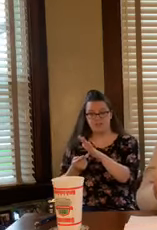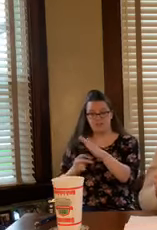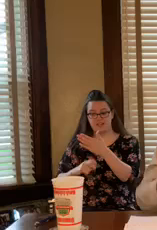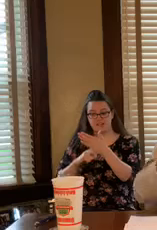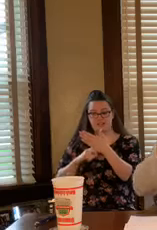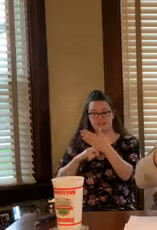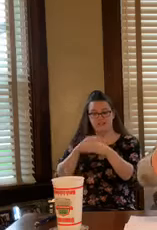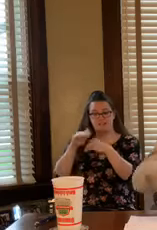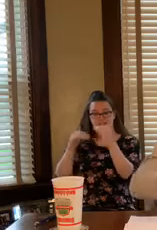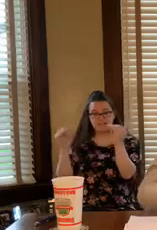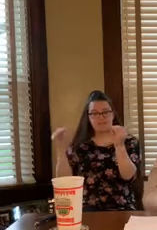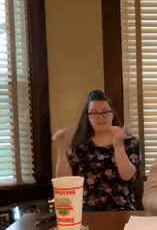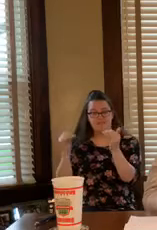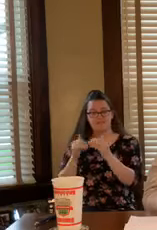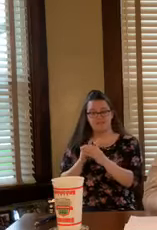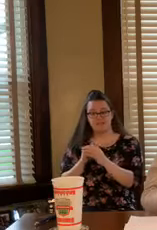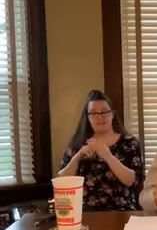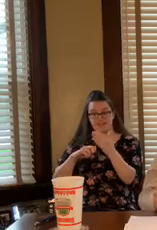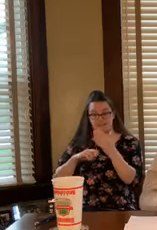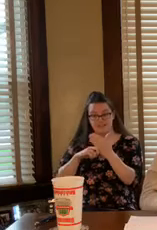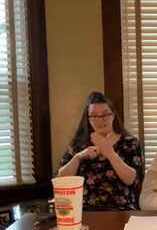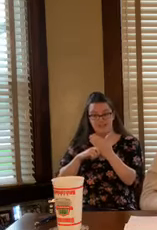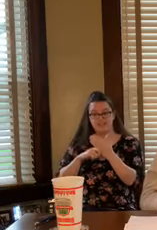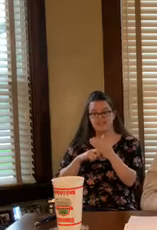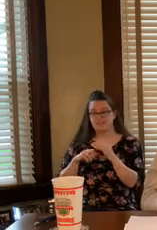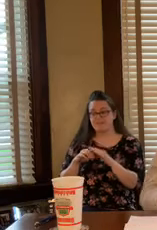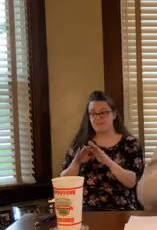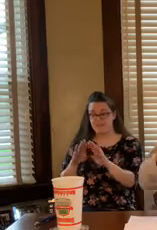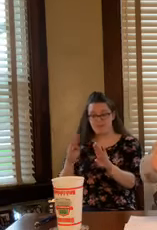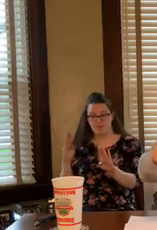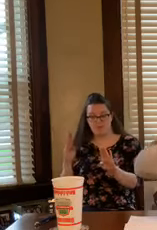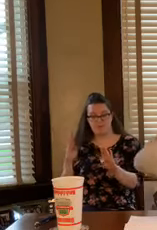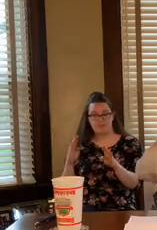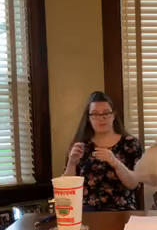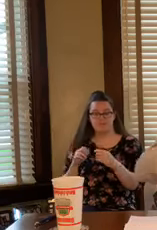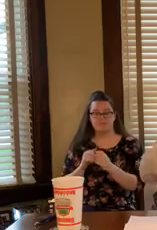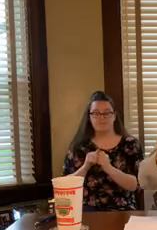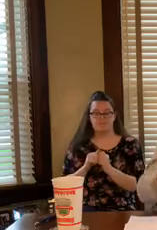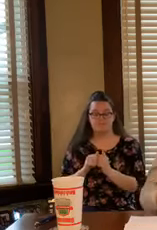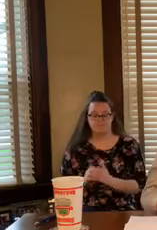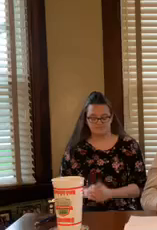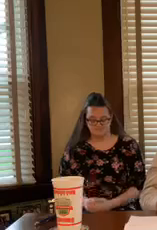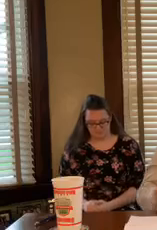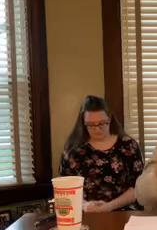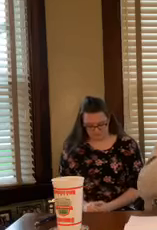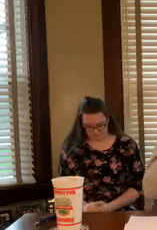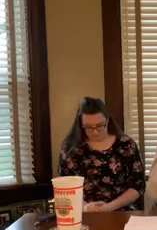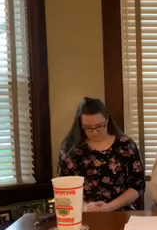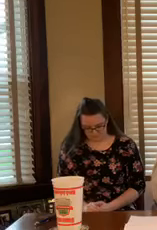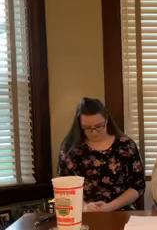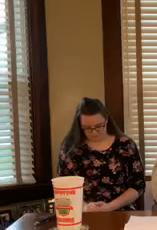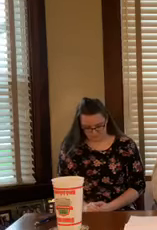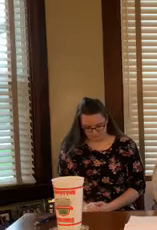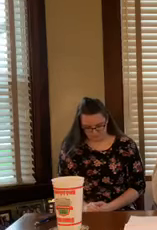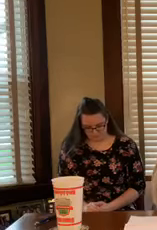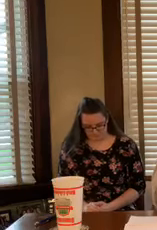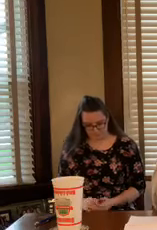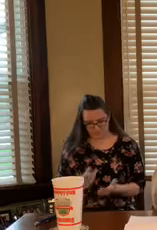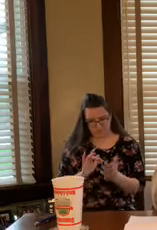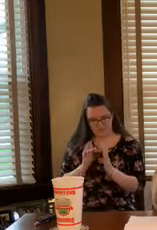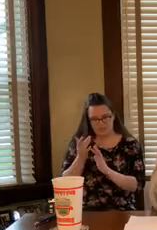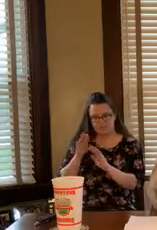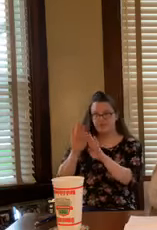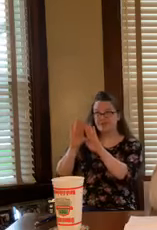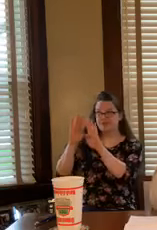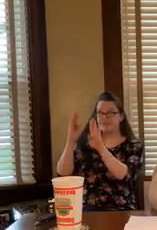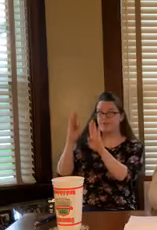heaven. Keys unlock doors. That's what they do. Keys unlock and lock doors. Jesus is the door to